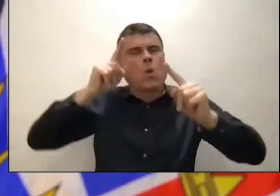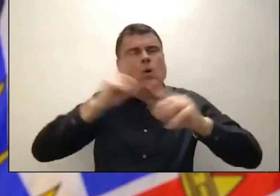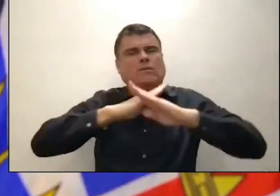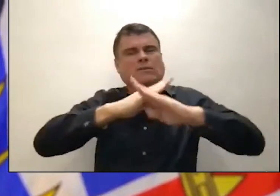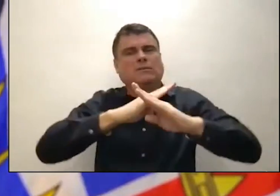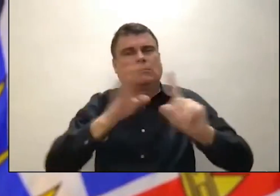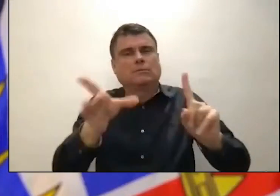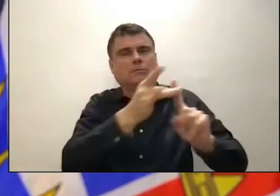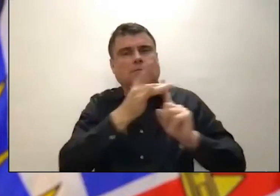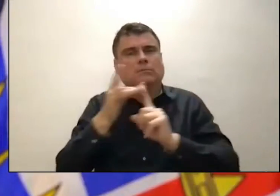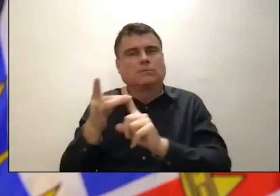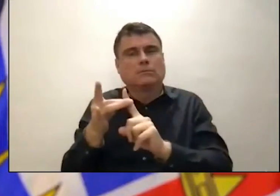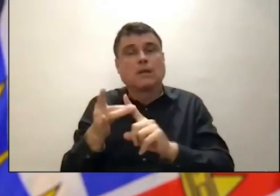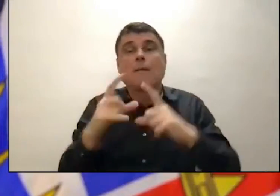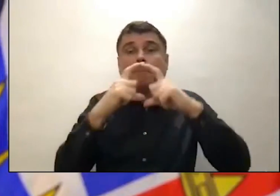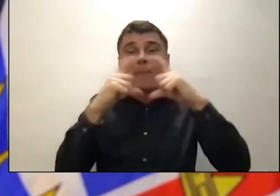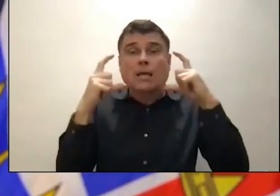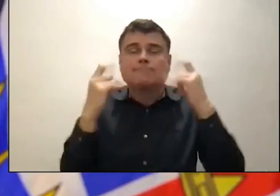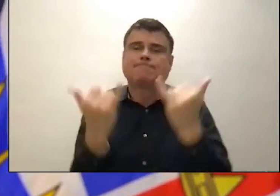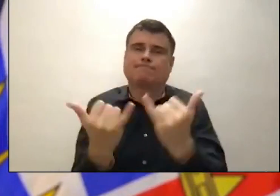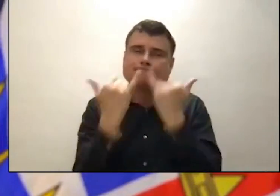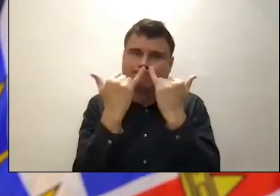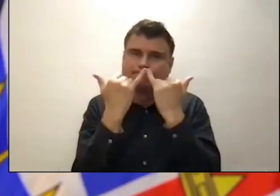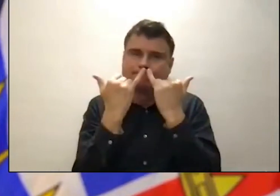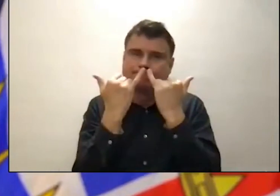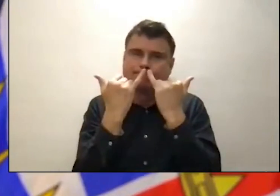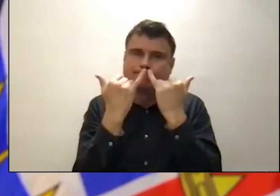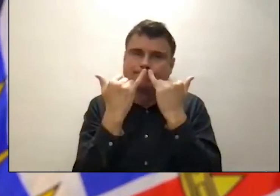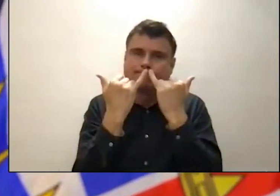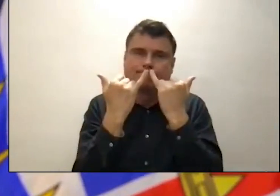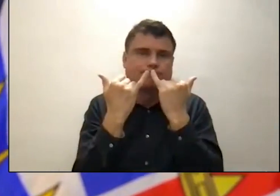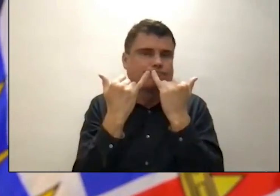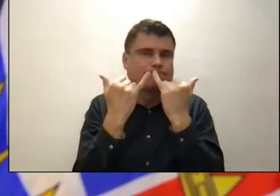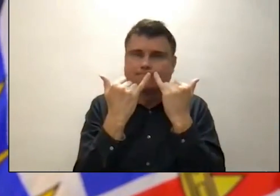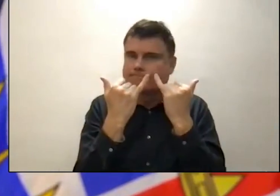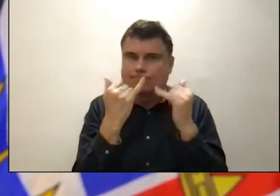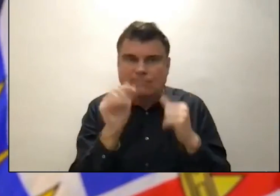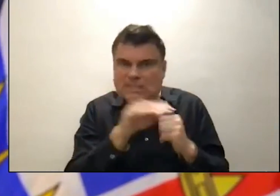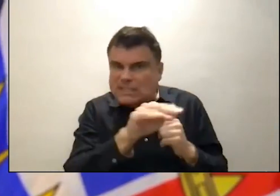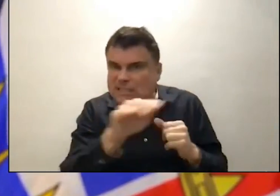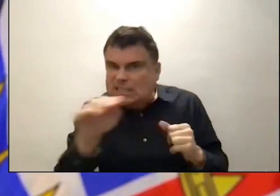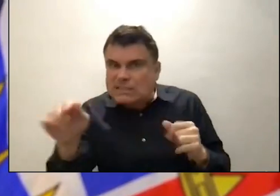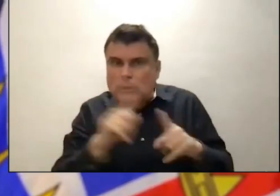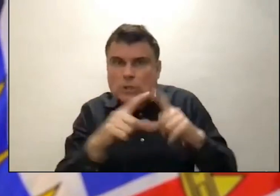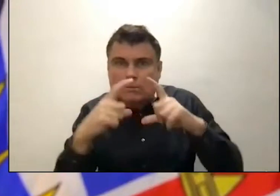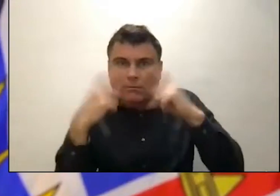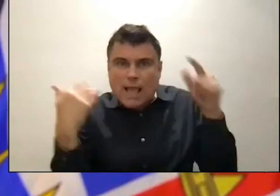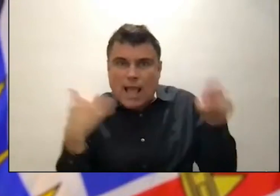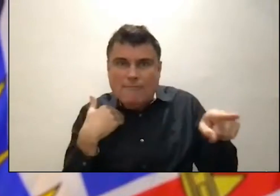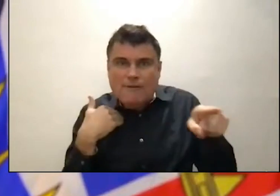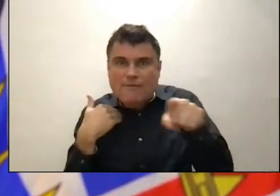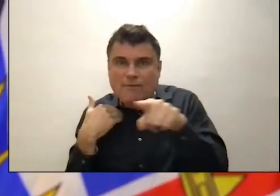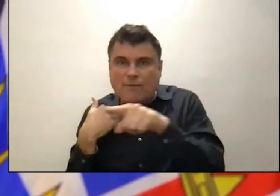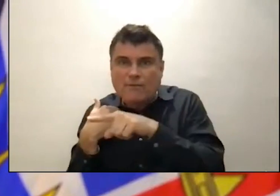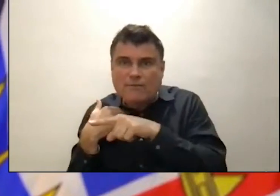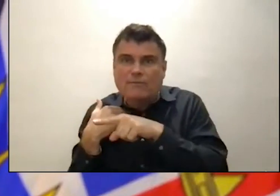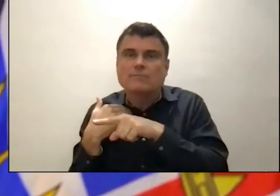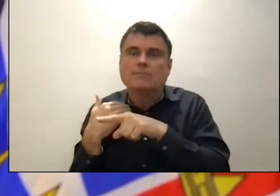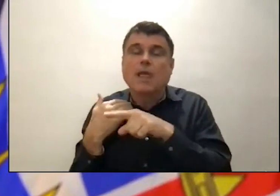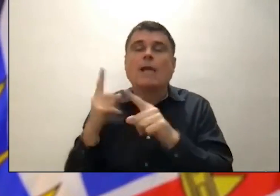wearing requirements that are in place for these events and ensuring that we're scanning QR codes for these